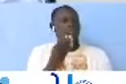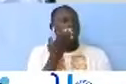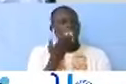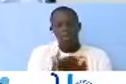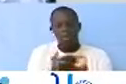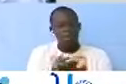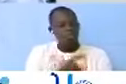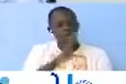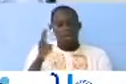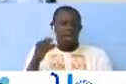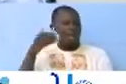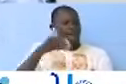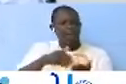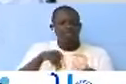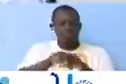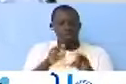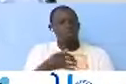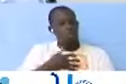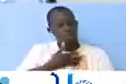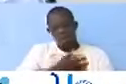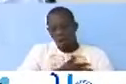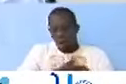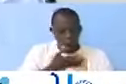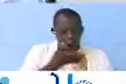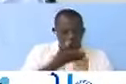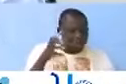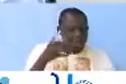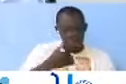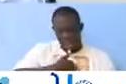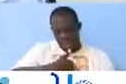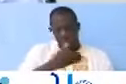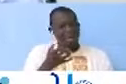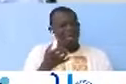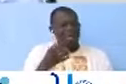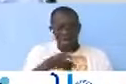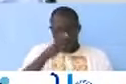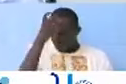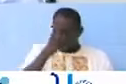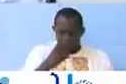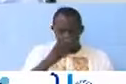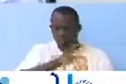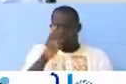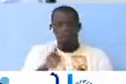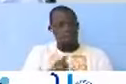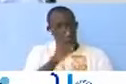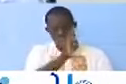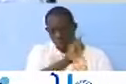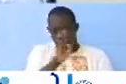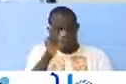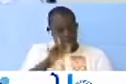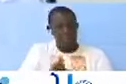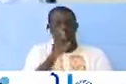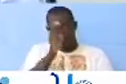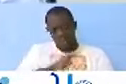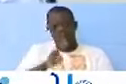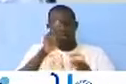they did not come here with temper. Let each one of them come and see to it that